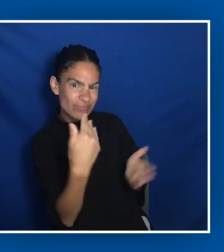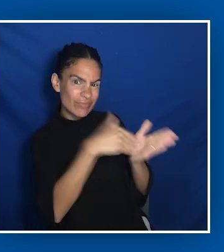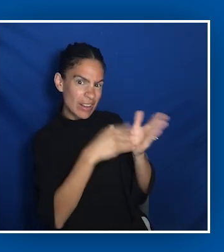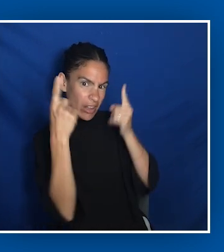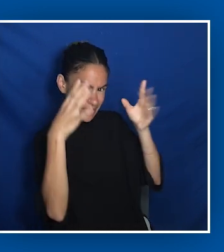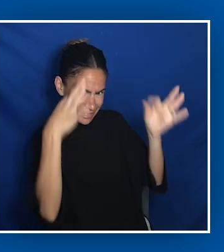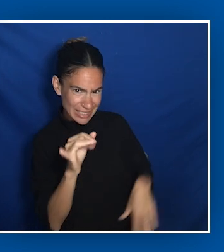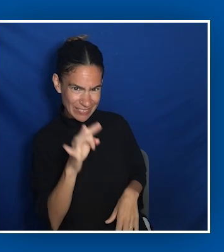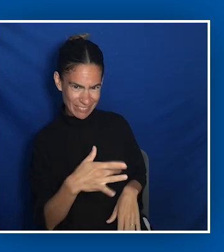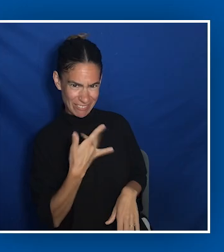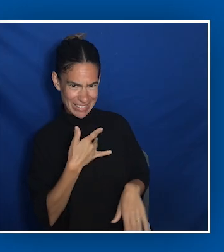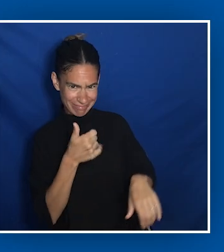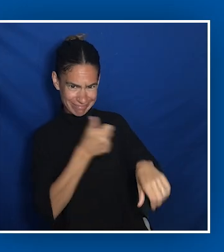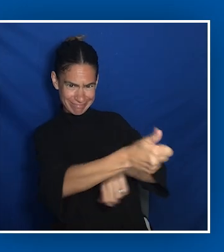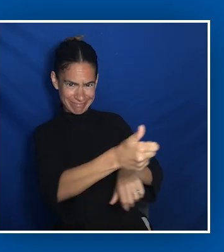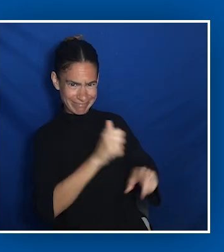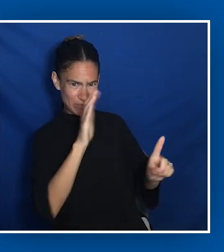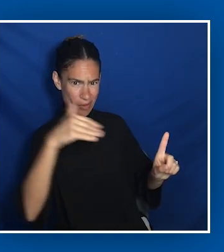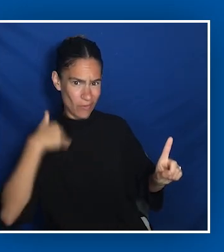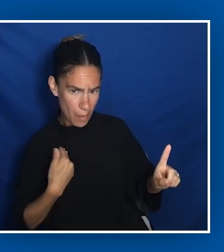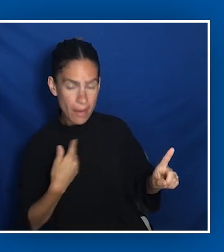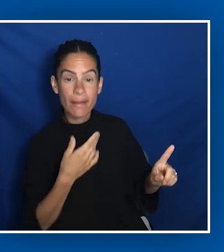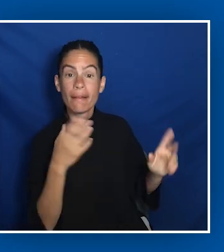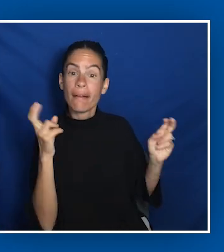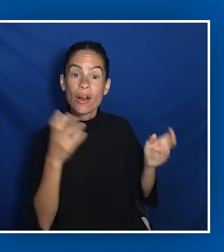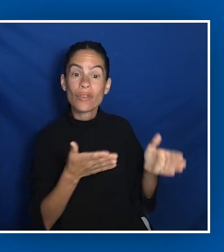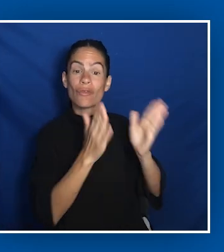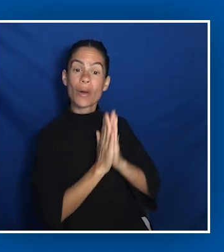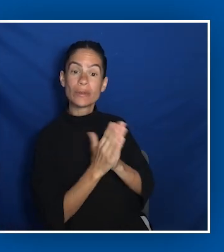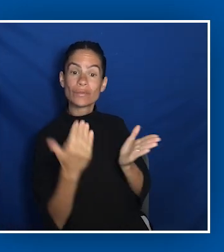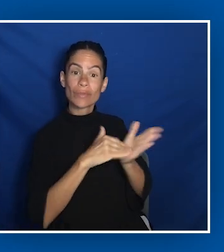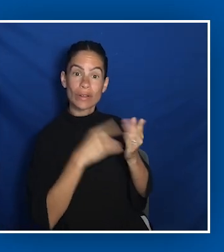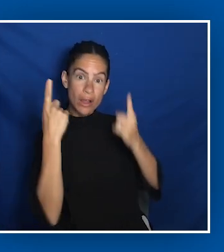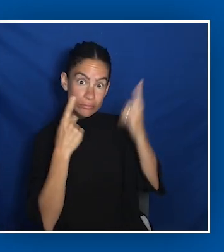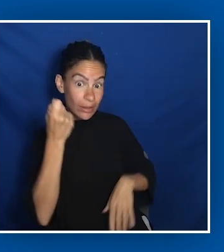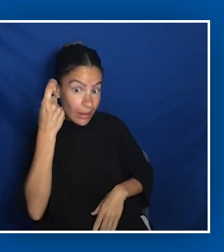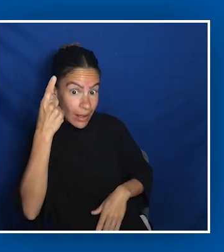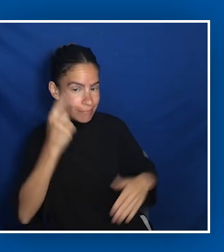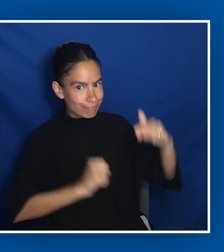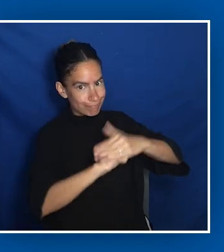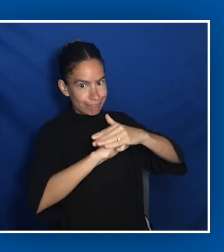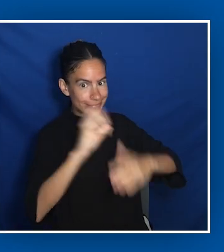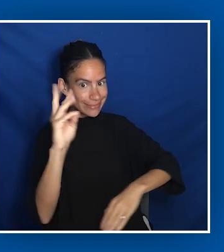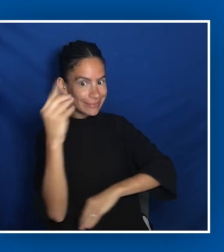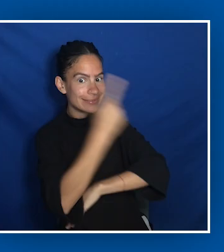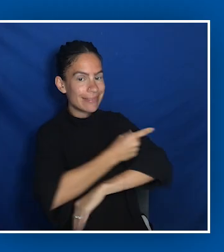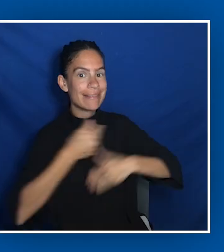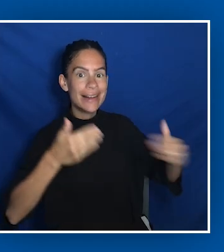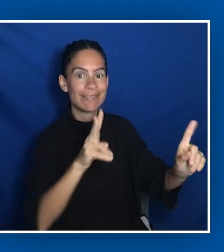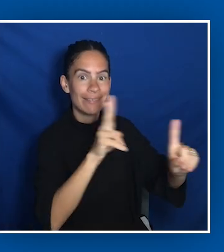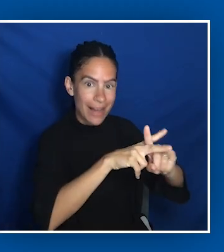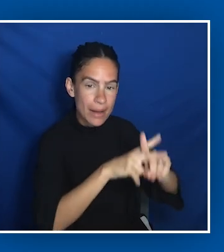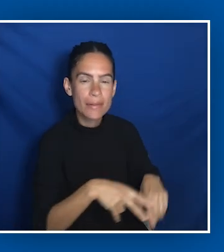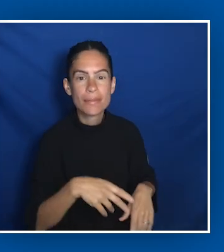to reconsider the decision if you believe it's not correct. This is called a request for reconsideration. You have a maximum of 60 days to